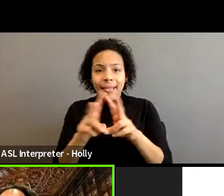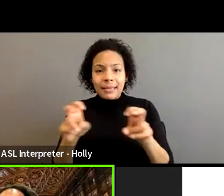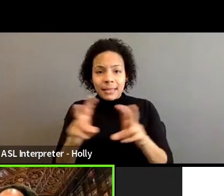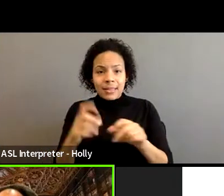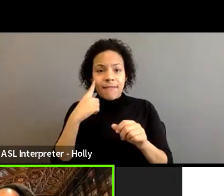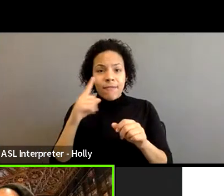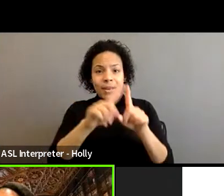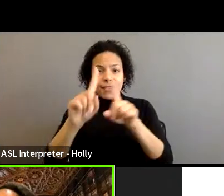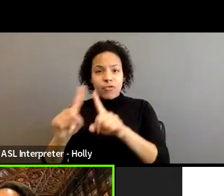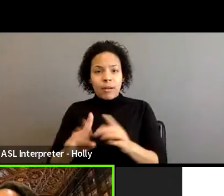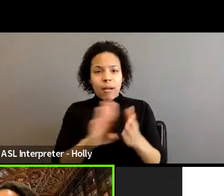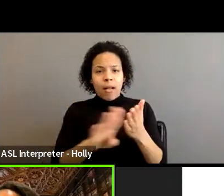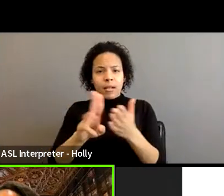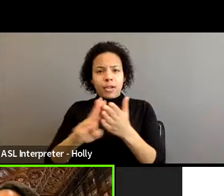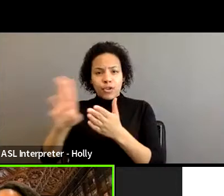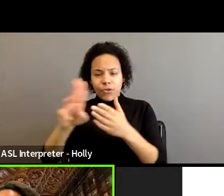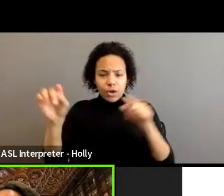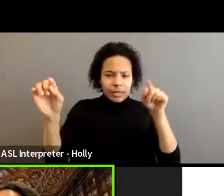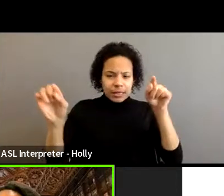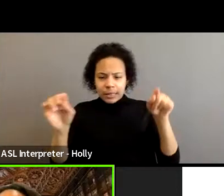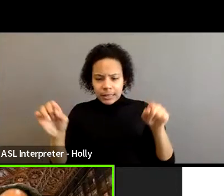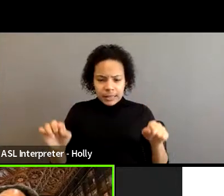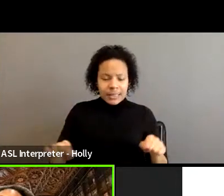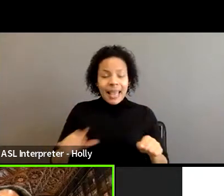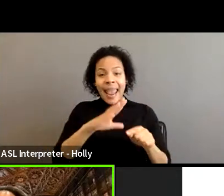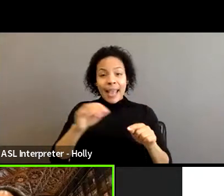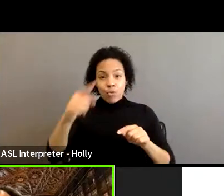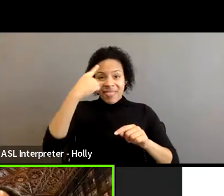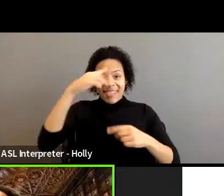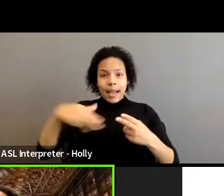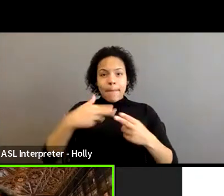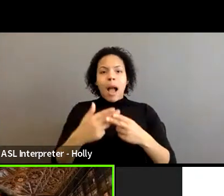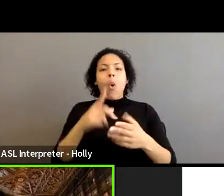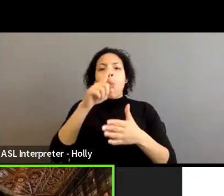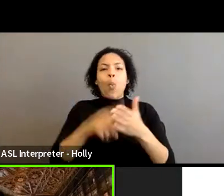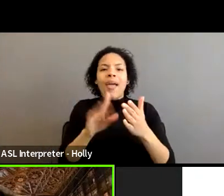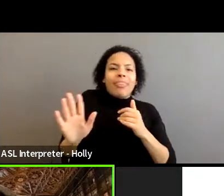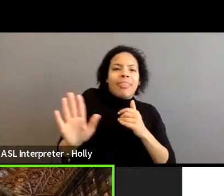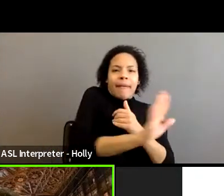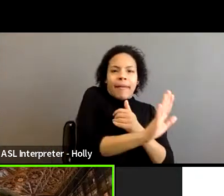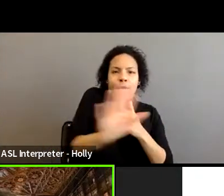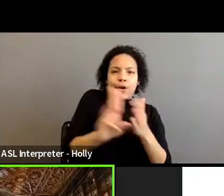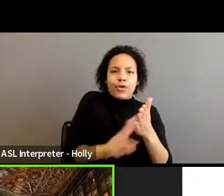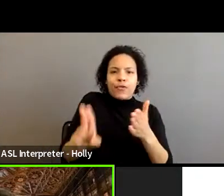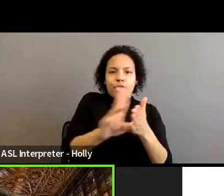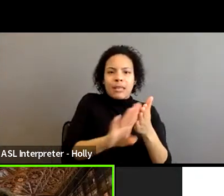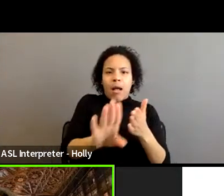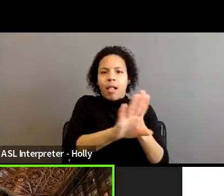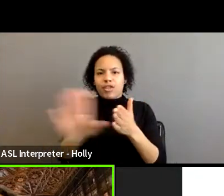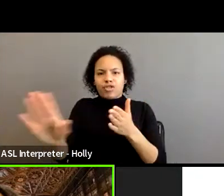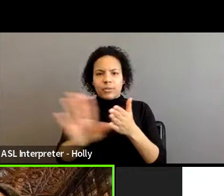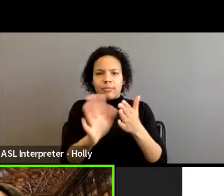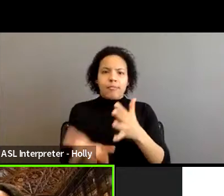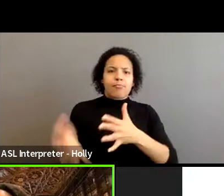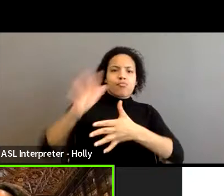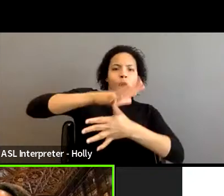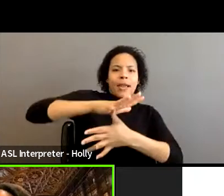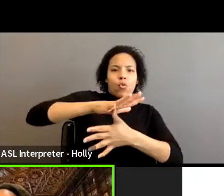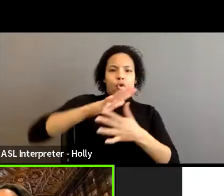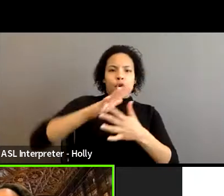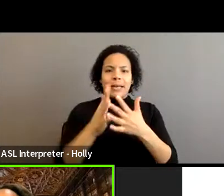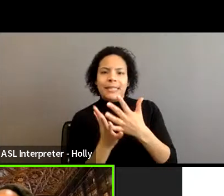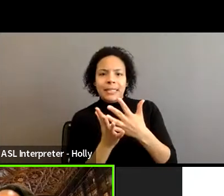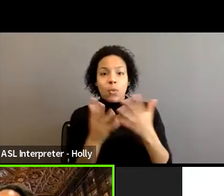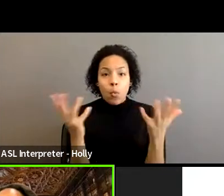is highlighted to the top as far as priorities, one of those priorities, as is with most institutions,